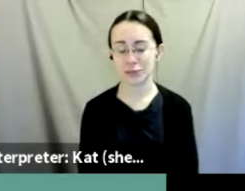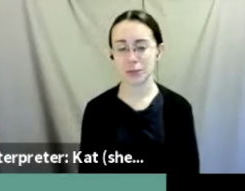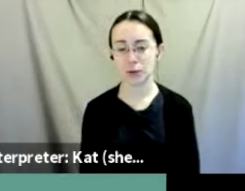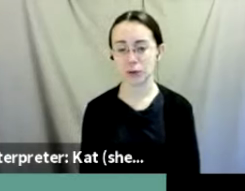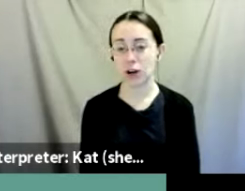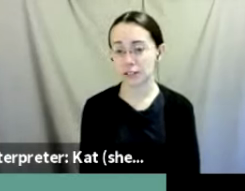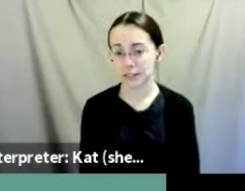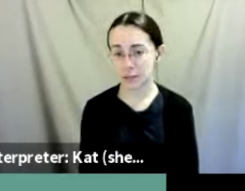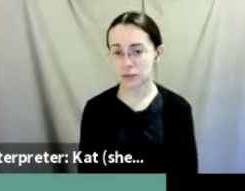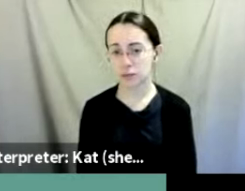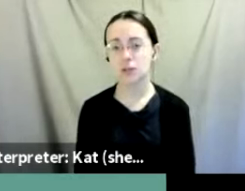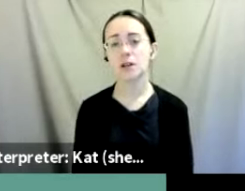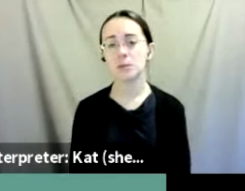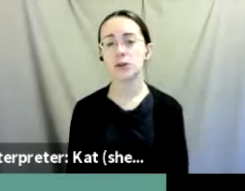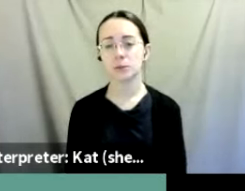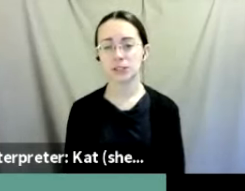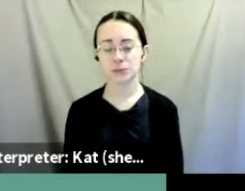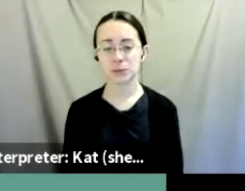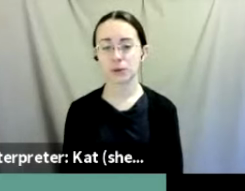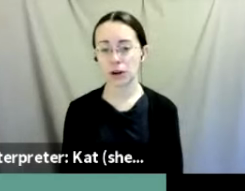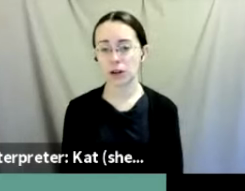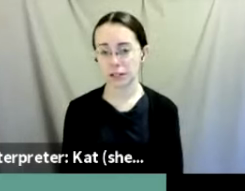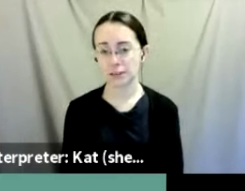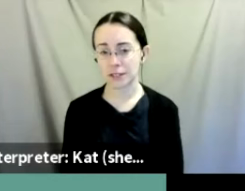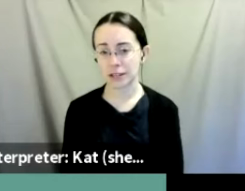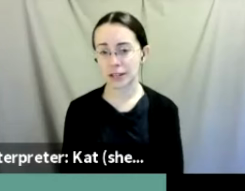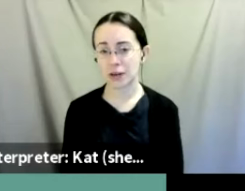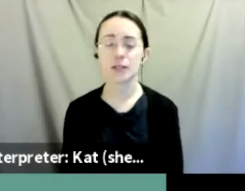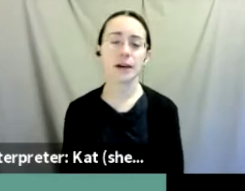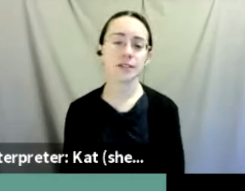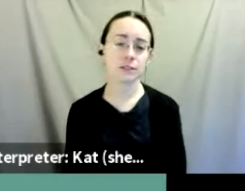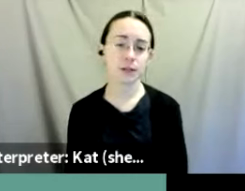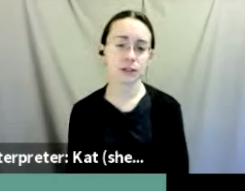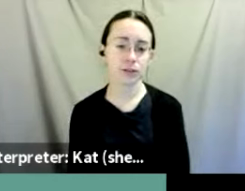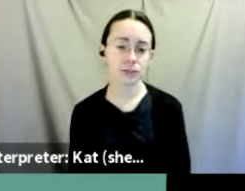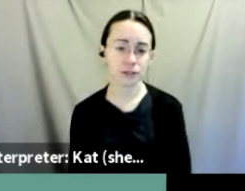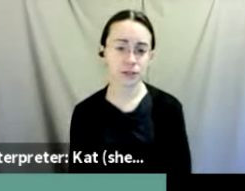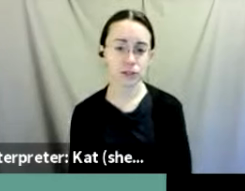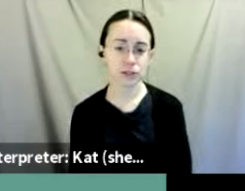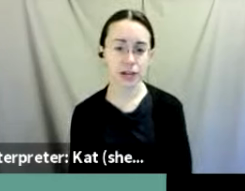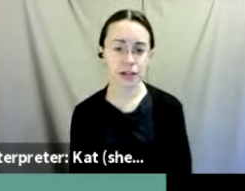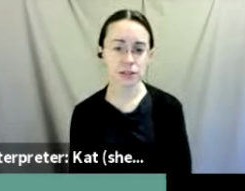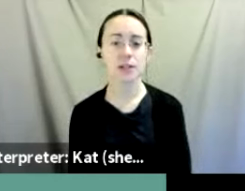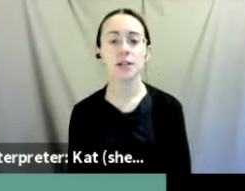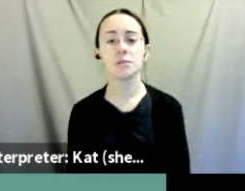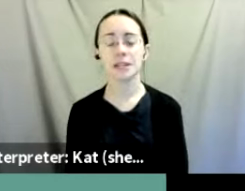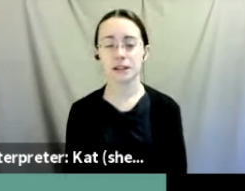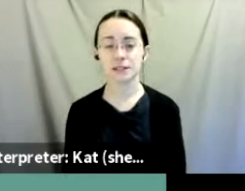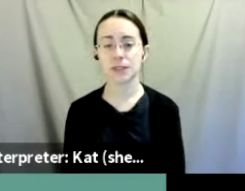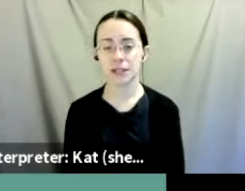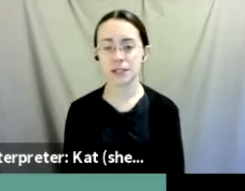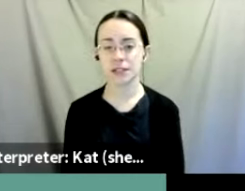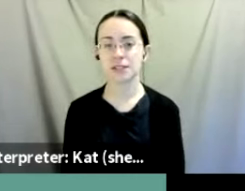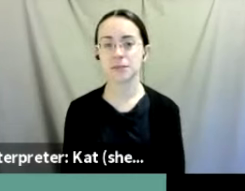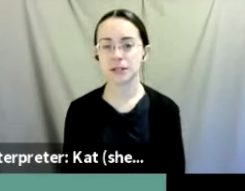that deaf people are disabled. More and more deaf people are accepting that now. In the past, there's been a lot of resistance to that because